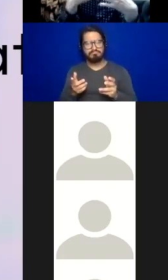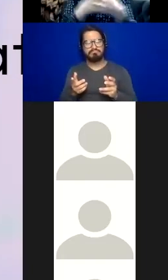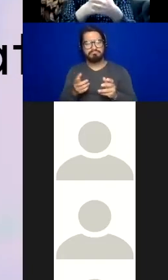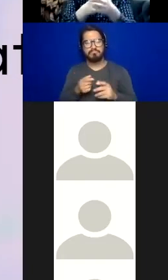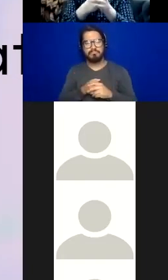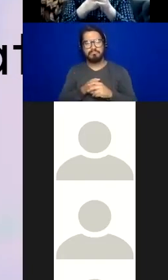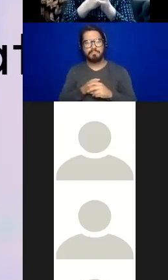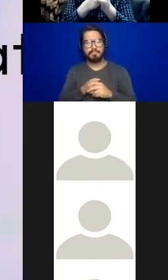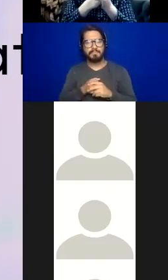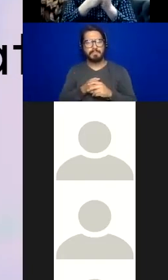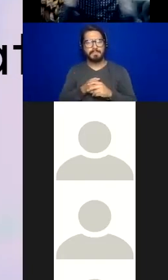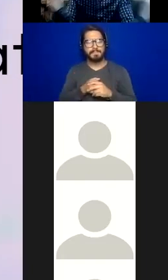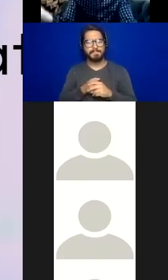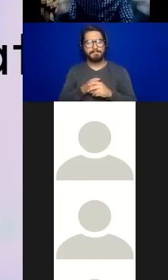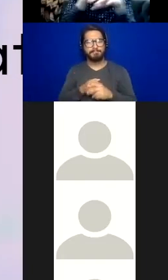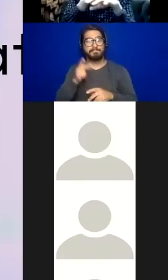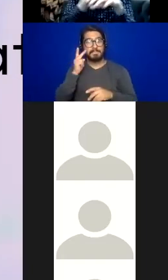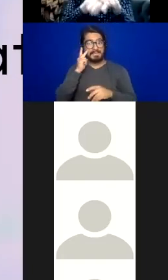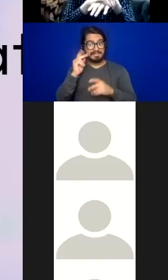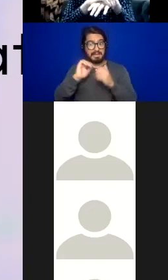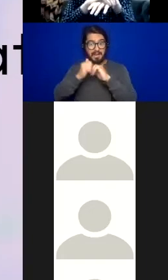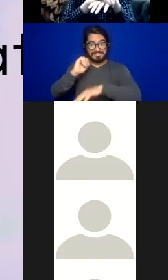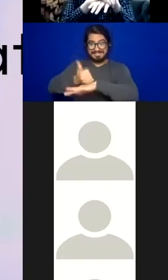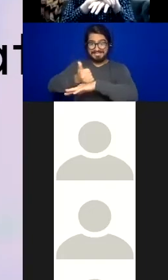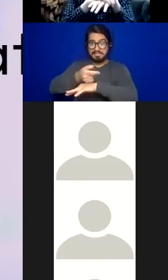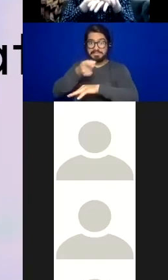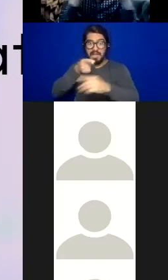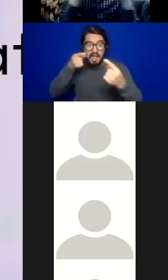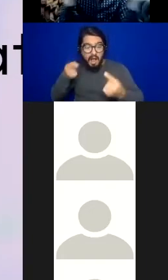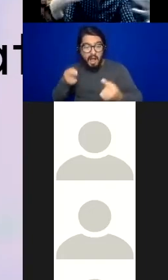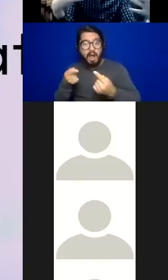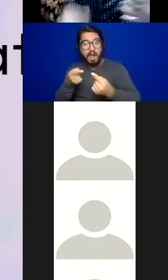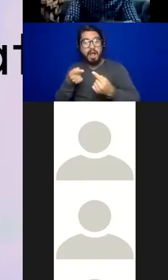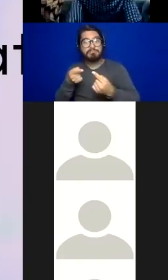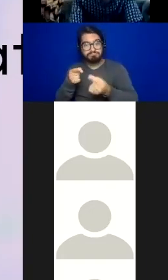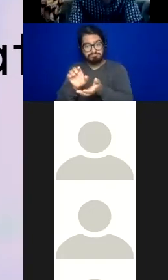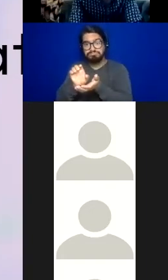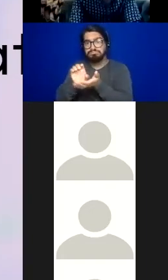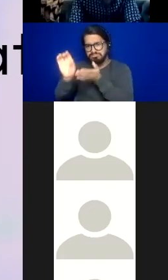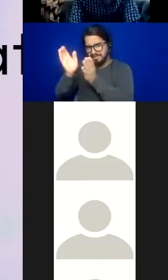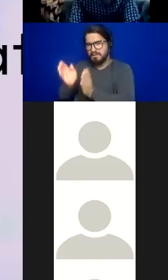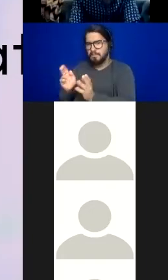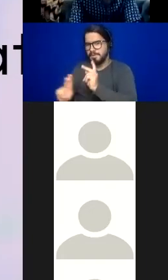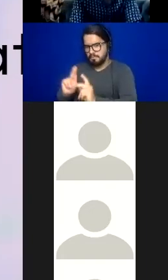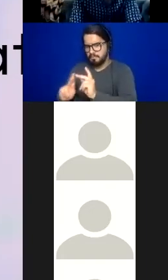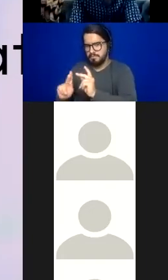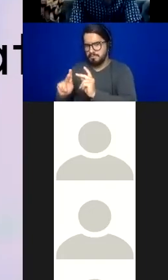the way that this establishment has harmed marginalized people over time.